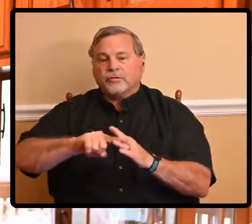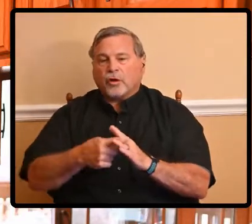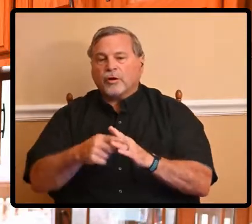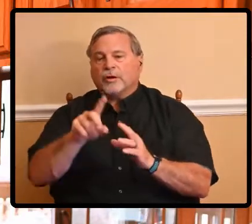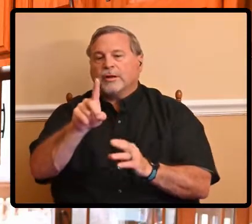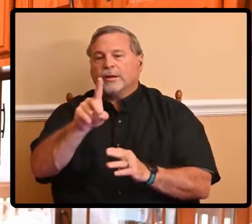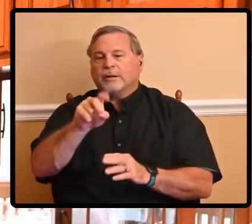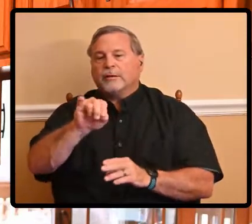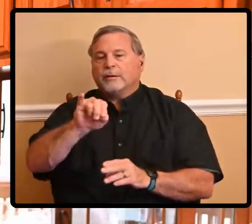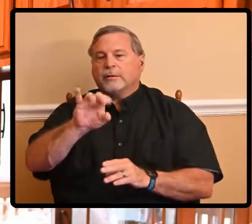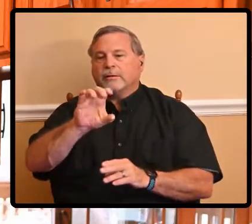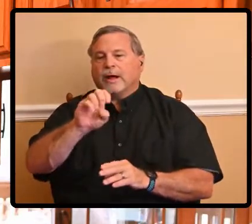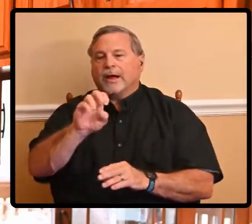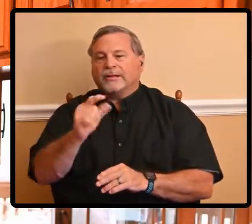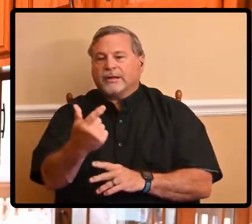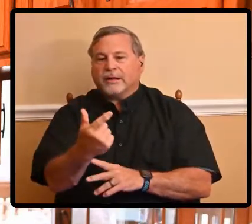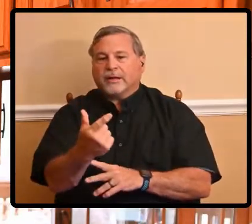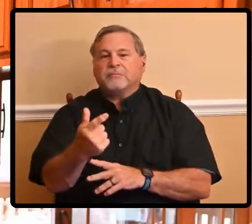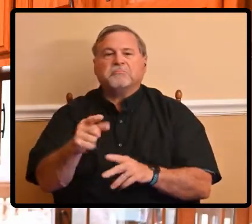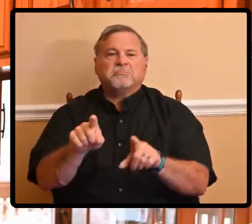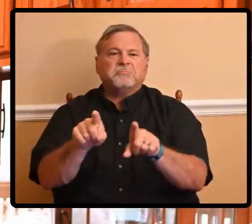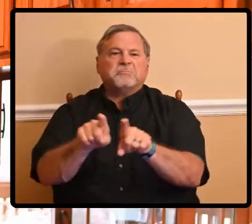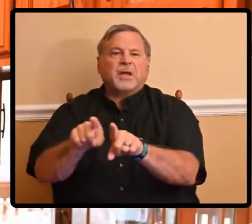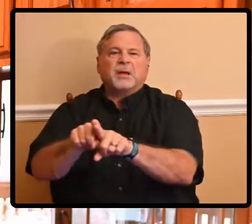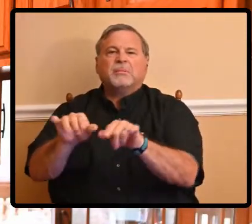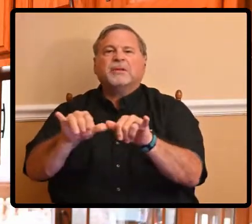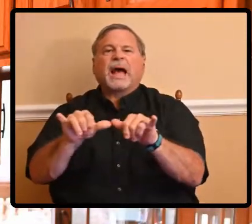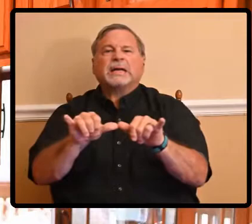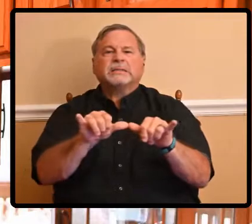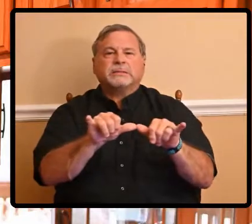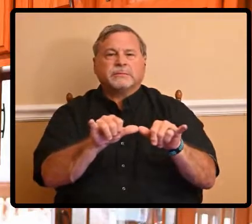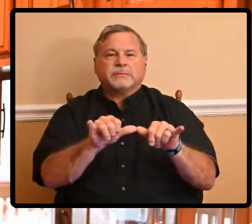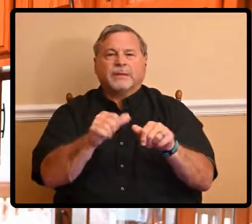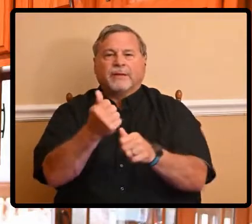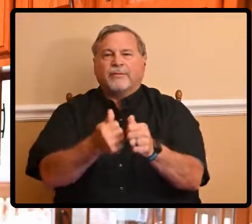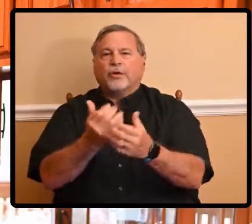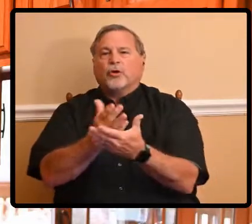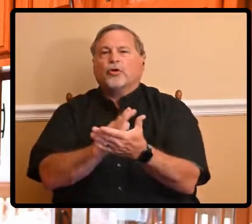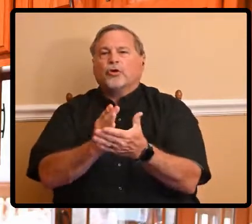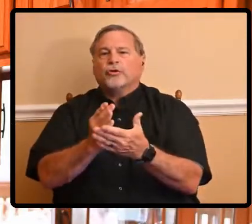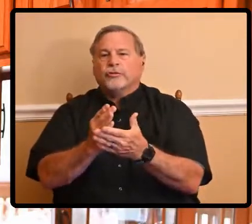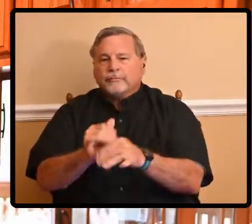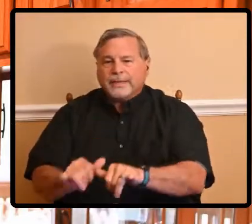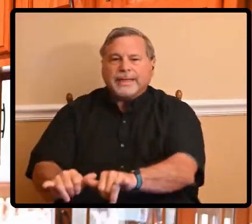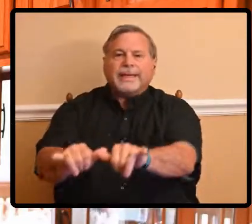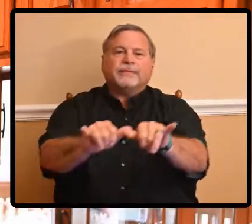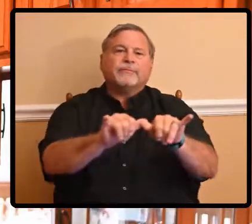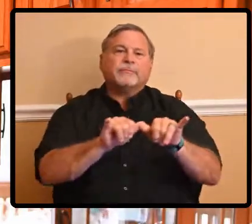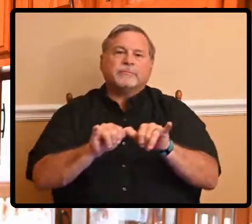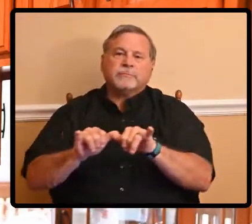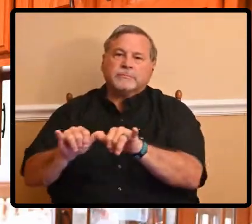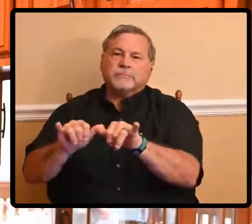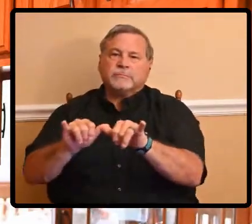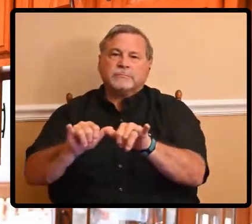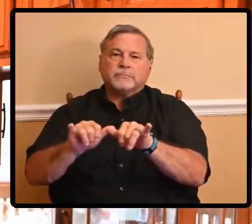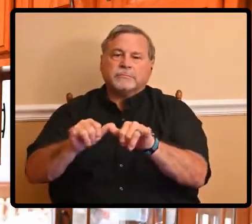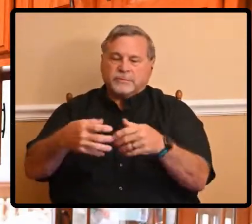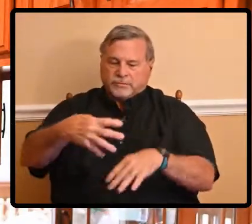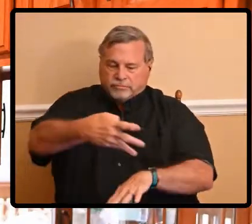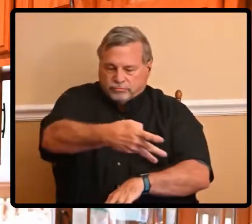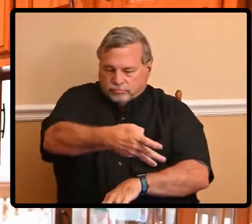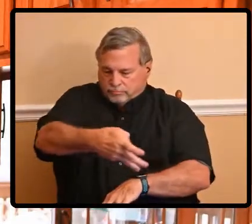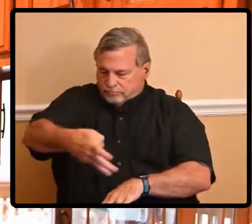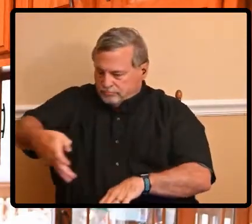you start dicing this, they're all going to be about the same size, and so everything cooks really evenly. Just line them